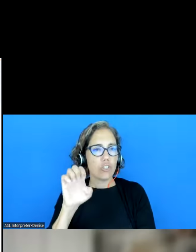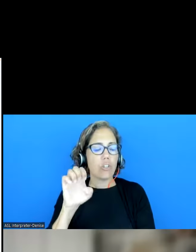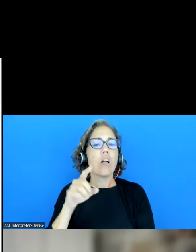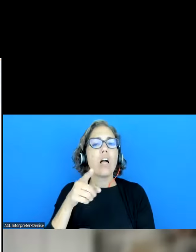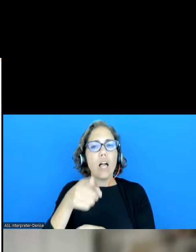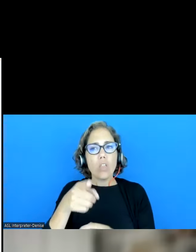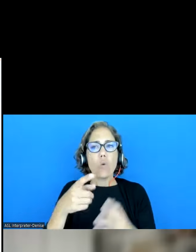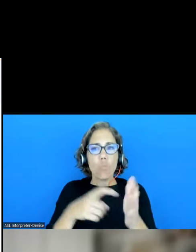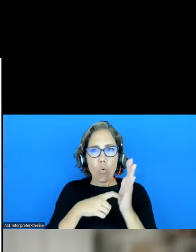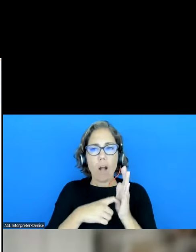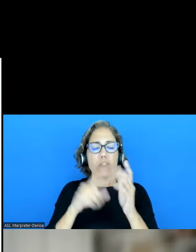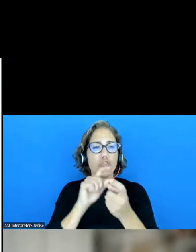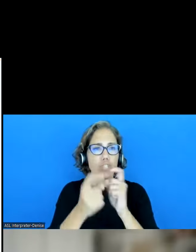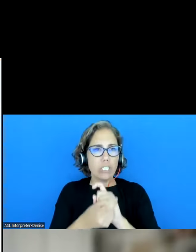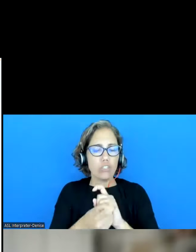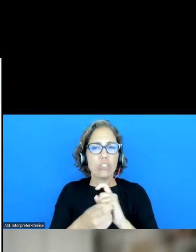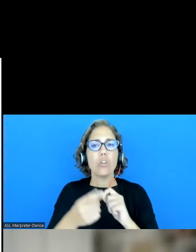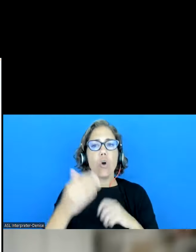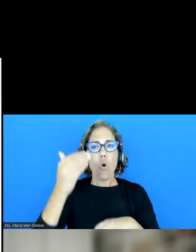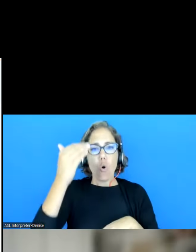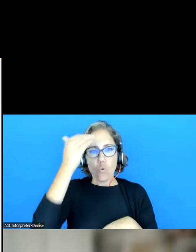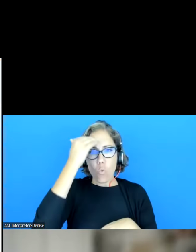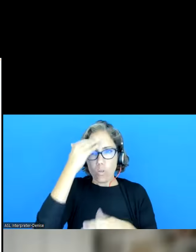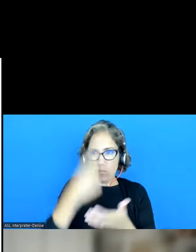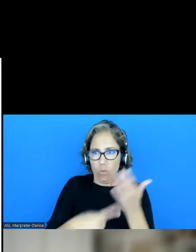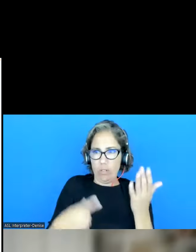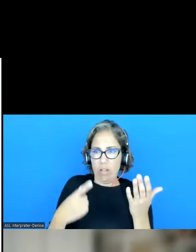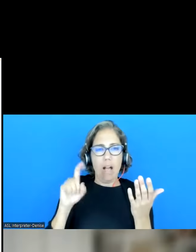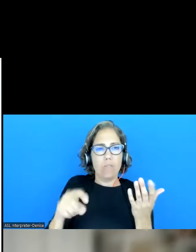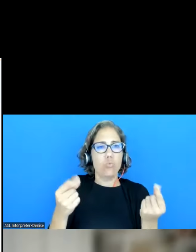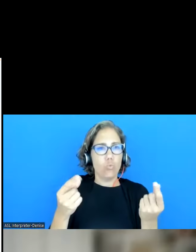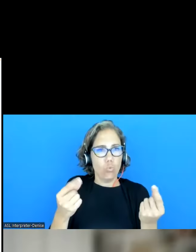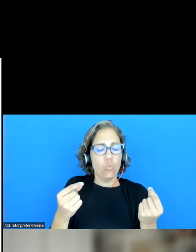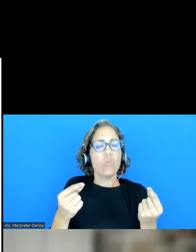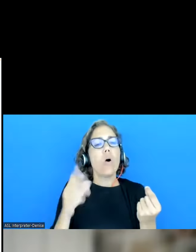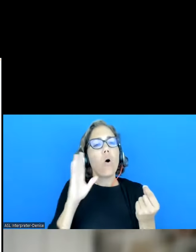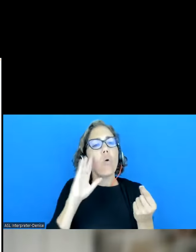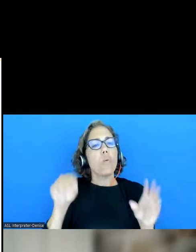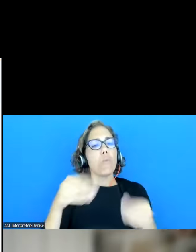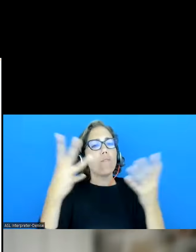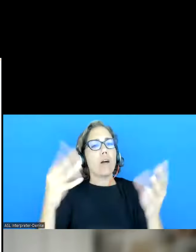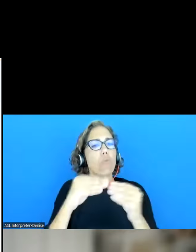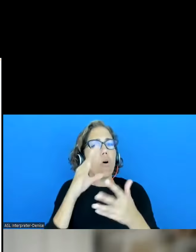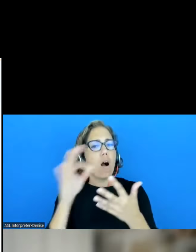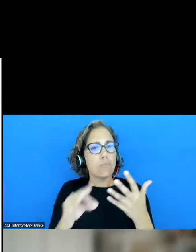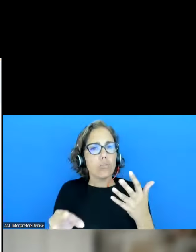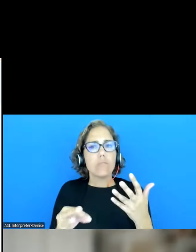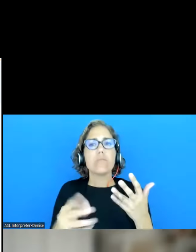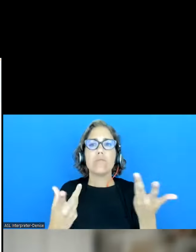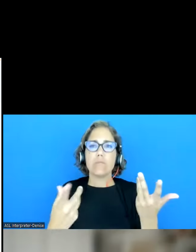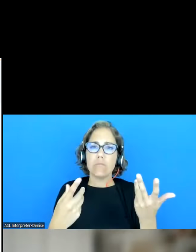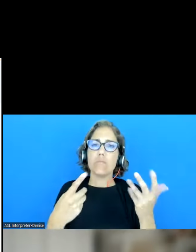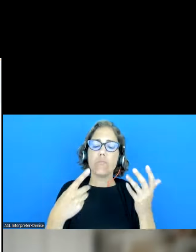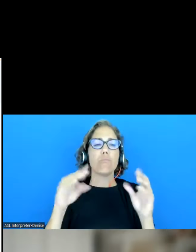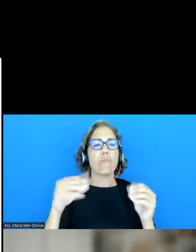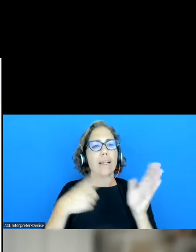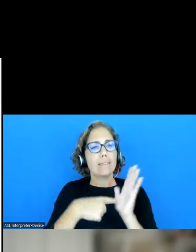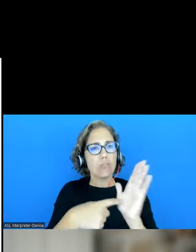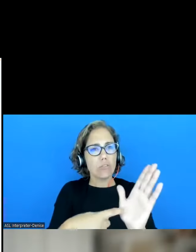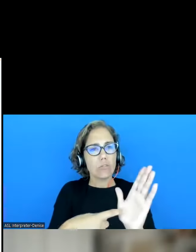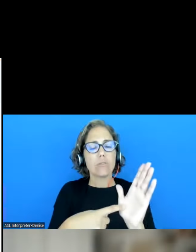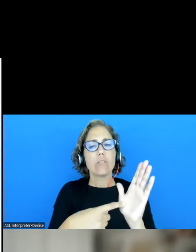changes. Knowing what you have to do will give you an option to provide indication on which